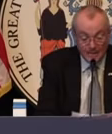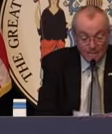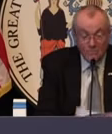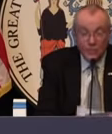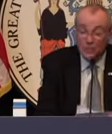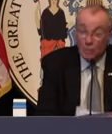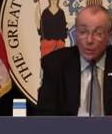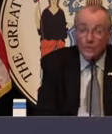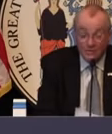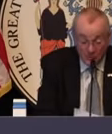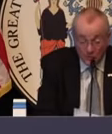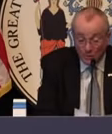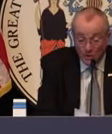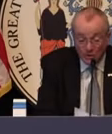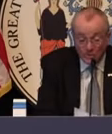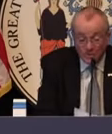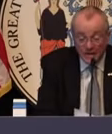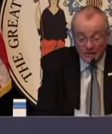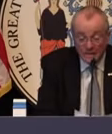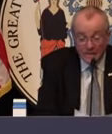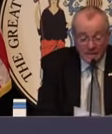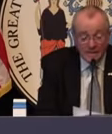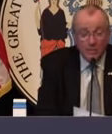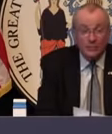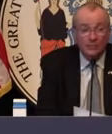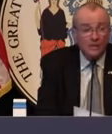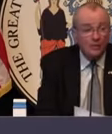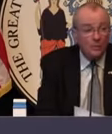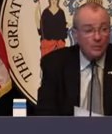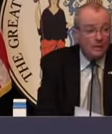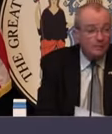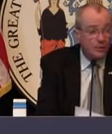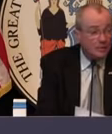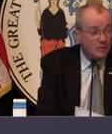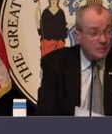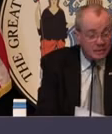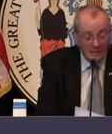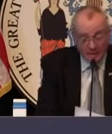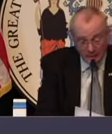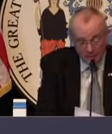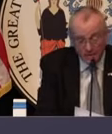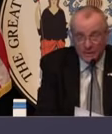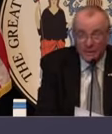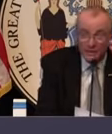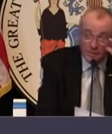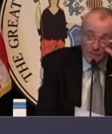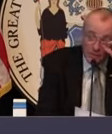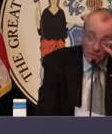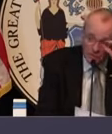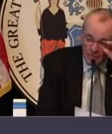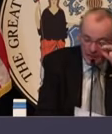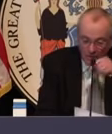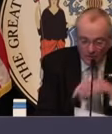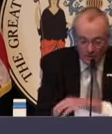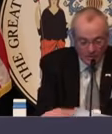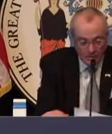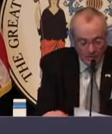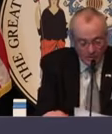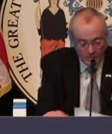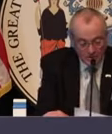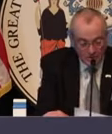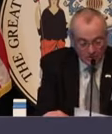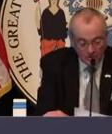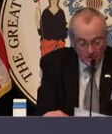state. We've worked with our federal partners to not only keep our sites open at Bergen Community College and the PNC Bank Arts